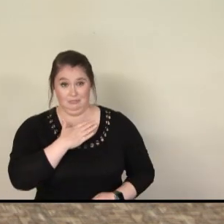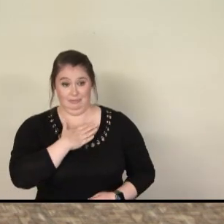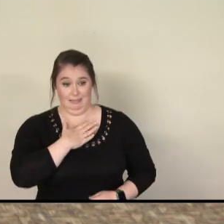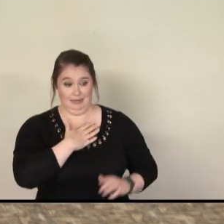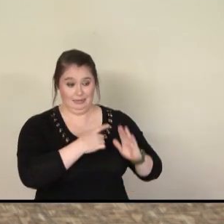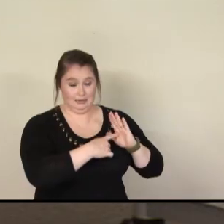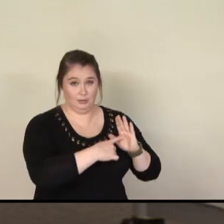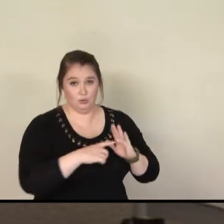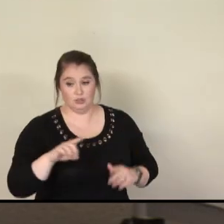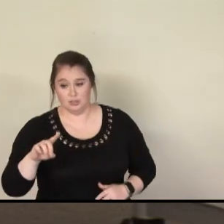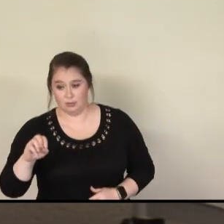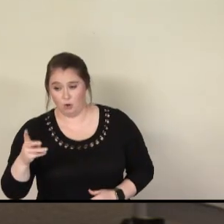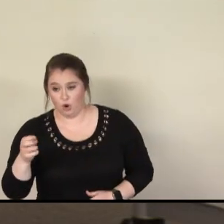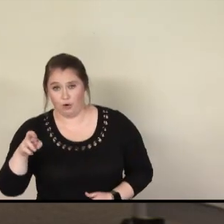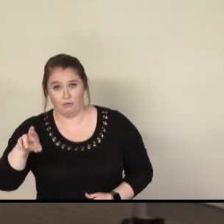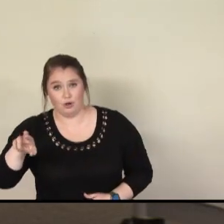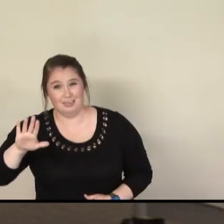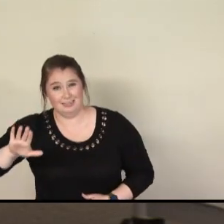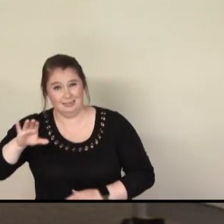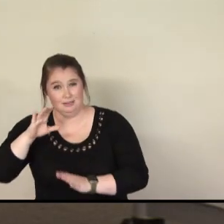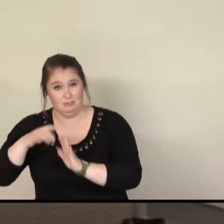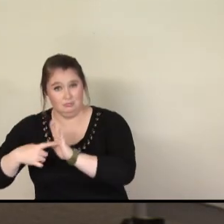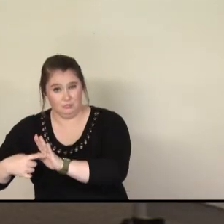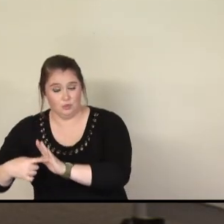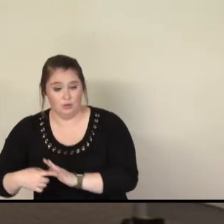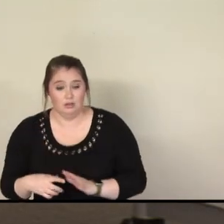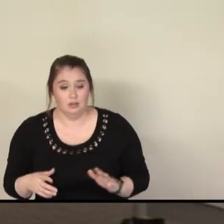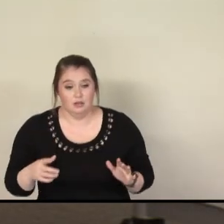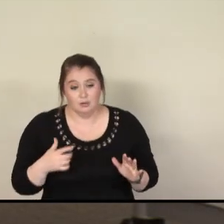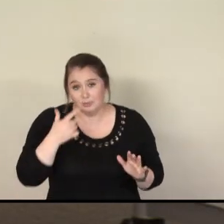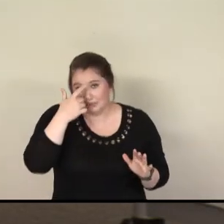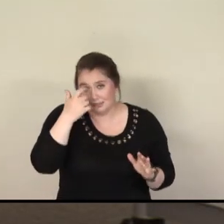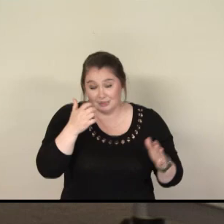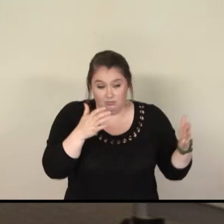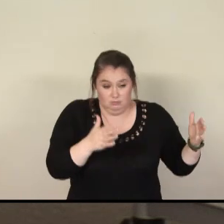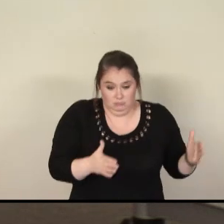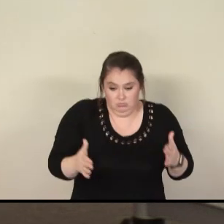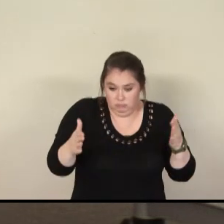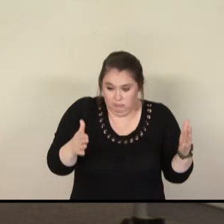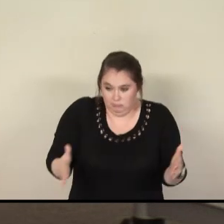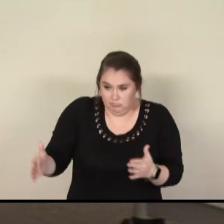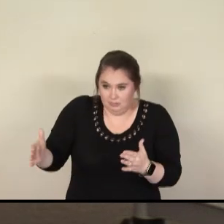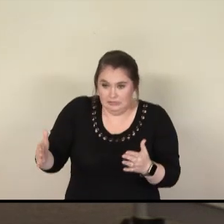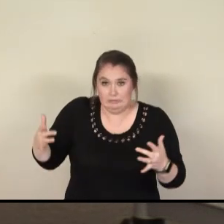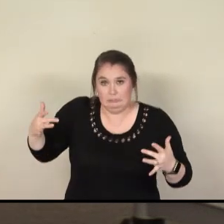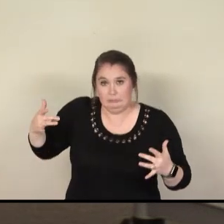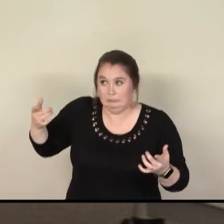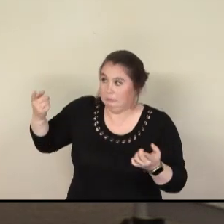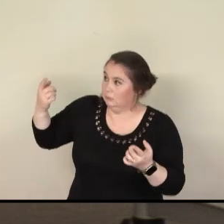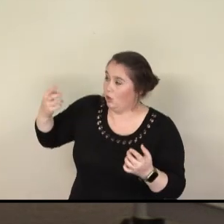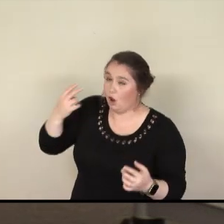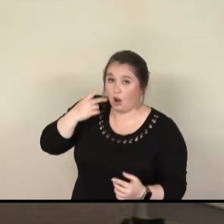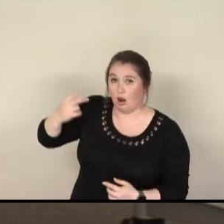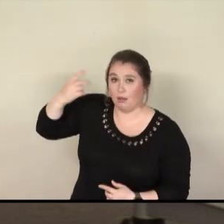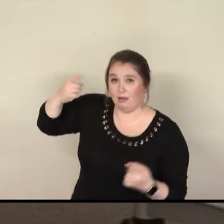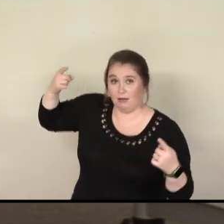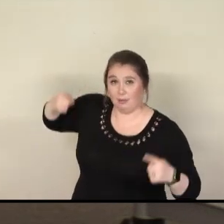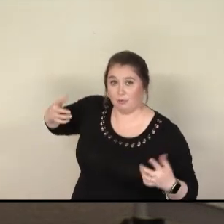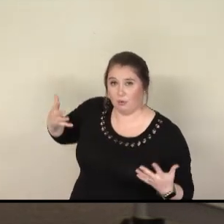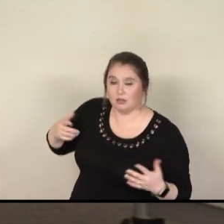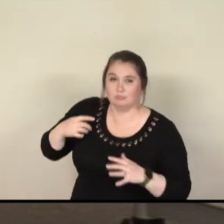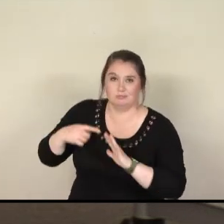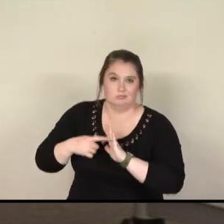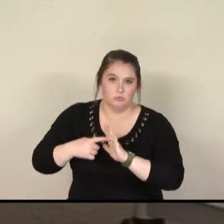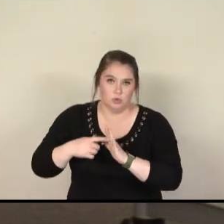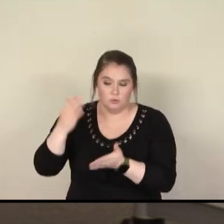demographer's model, because your pattern that you're basing those projections on is a loss right now. And it's showing